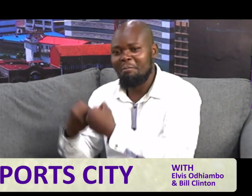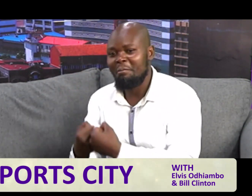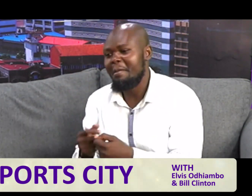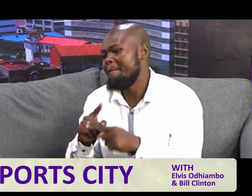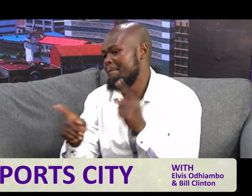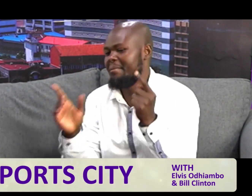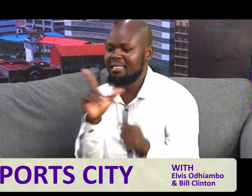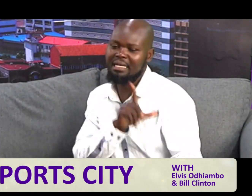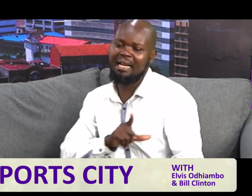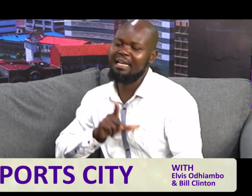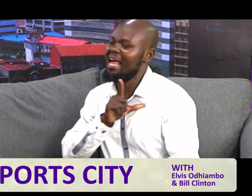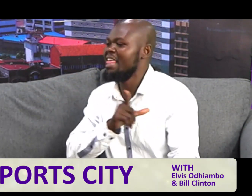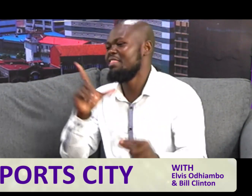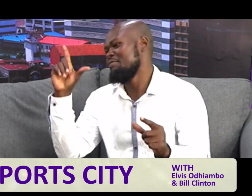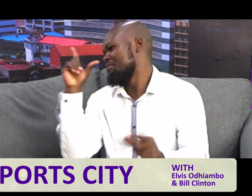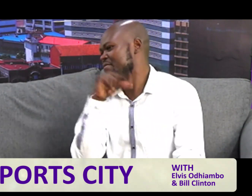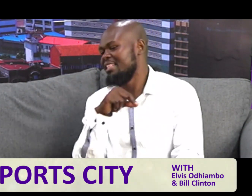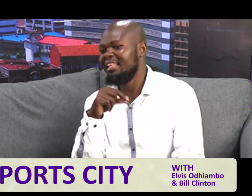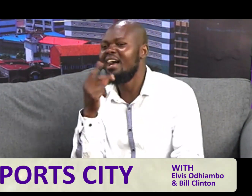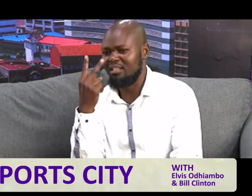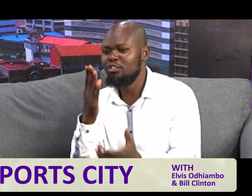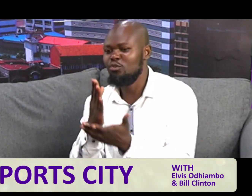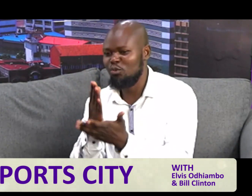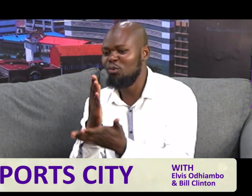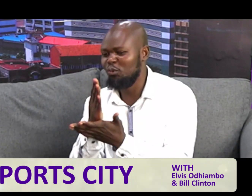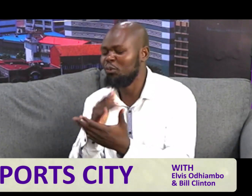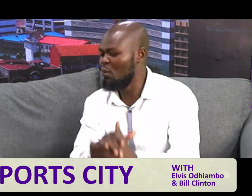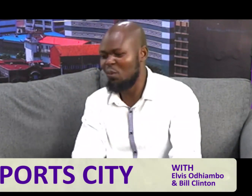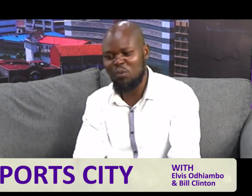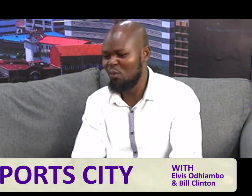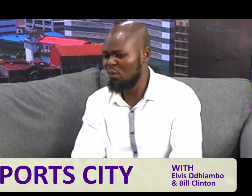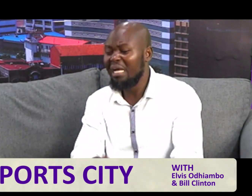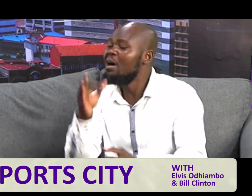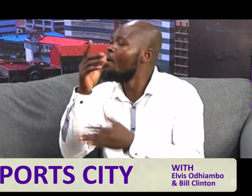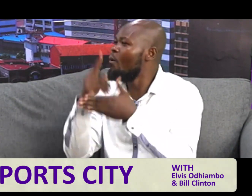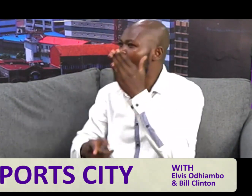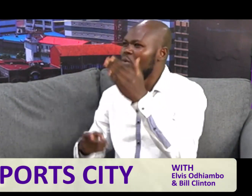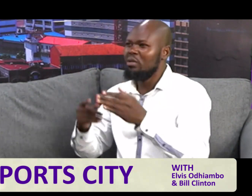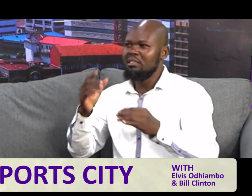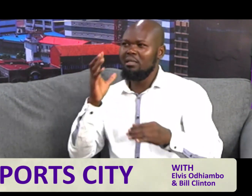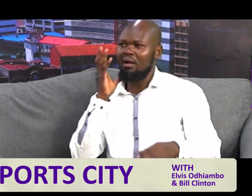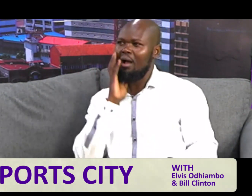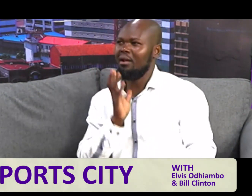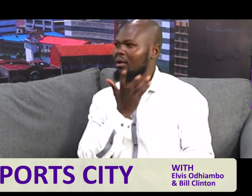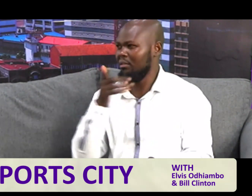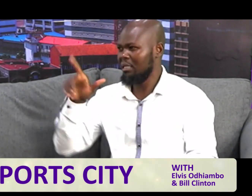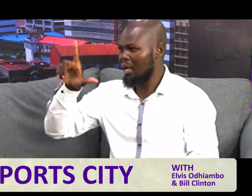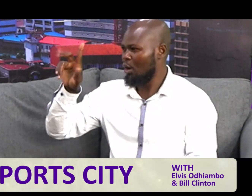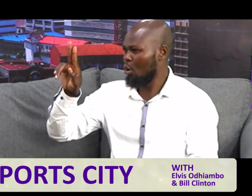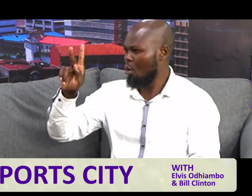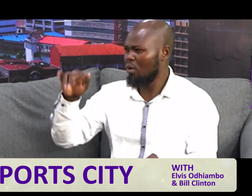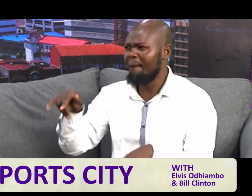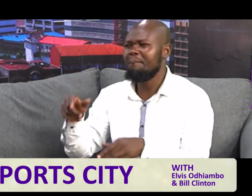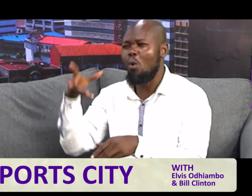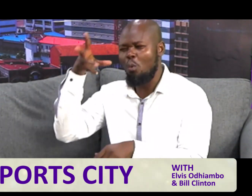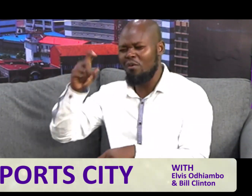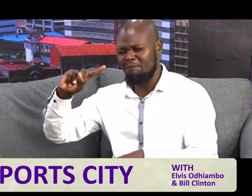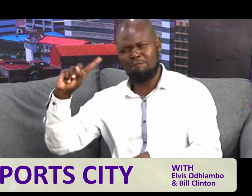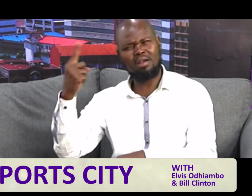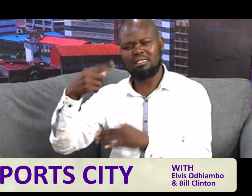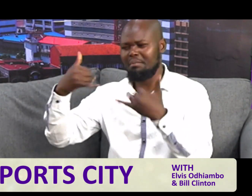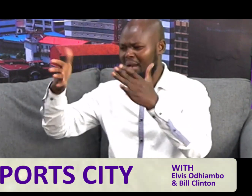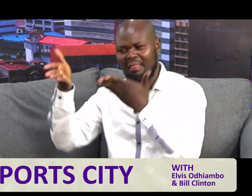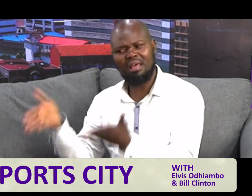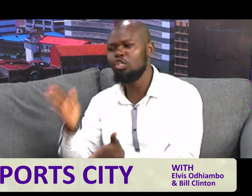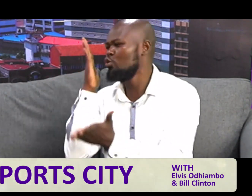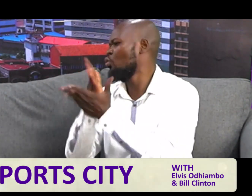them to move. But every time they tried to move, the referee was just on them. So I just feel like that luck was not on to